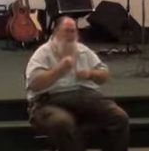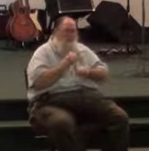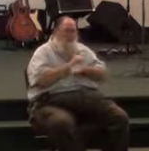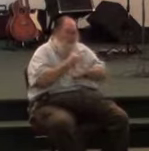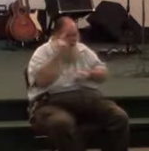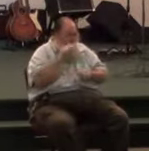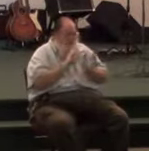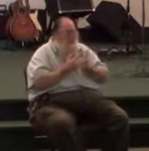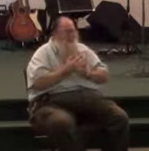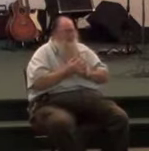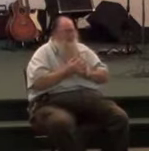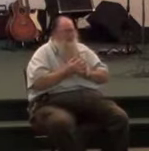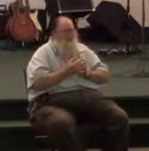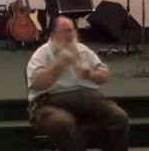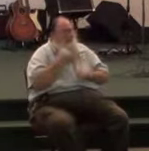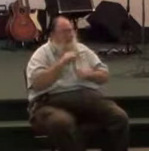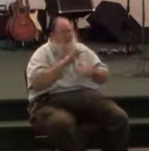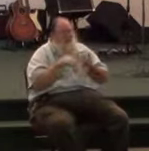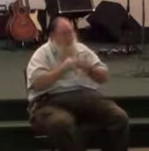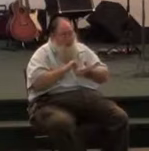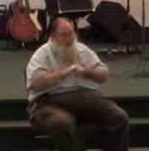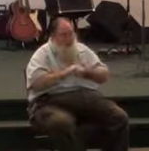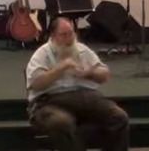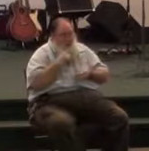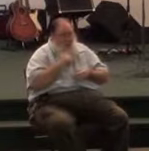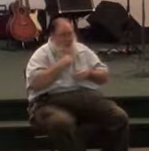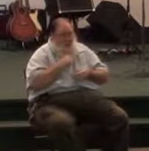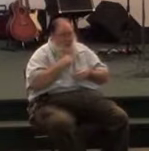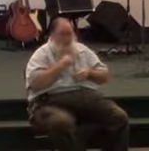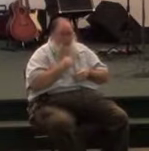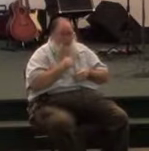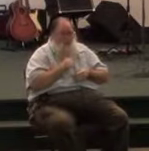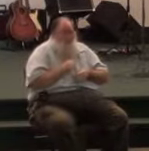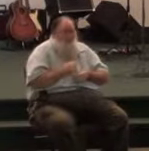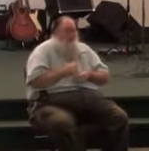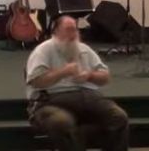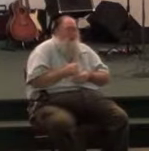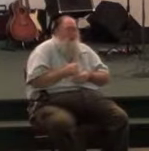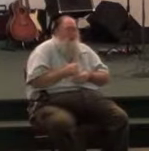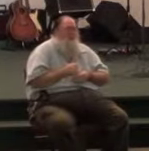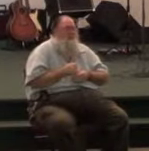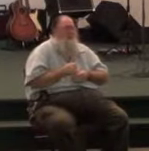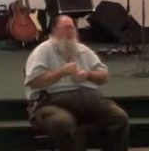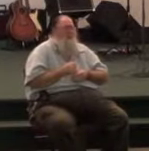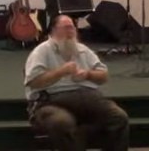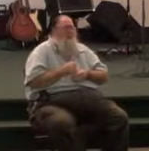But what I said all that to say, don't mess up with your witness and your